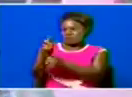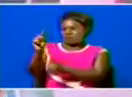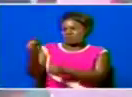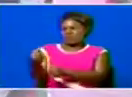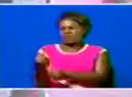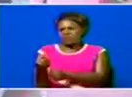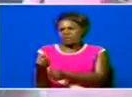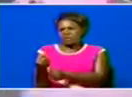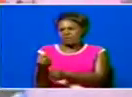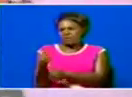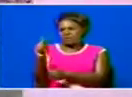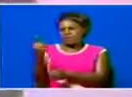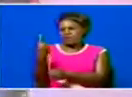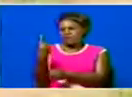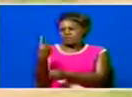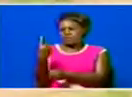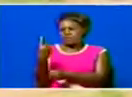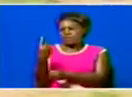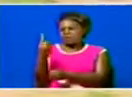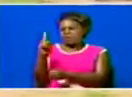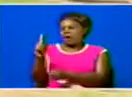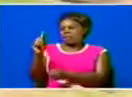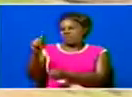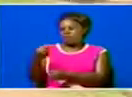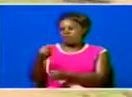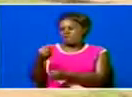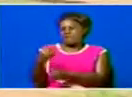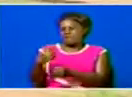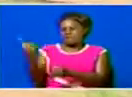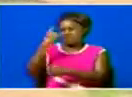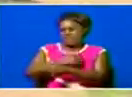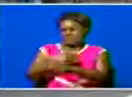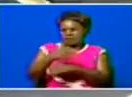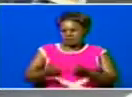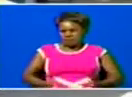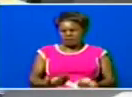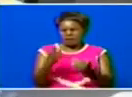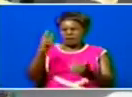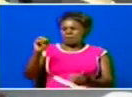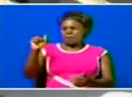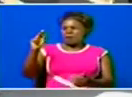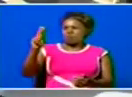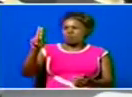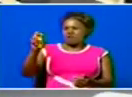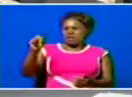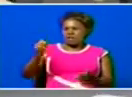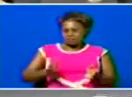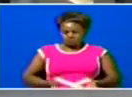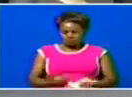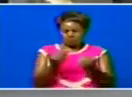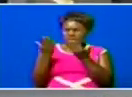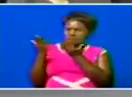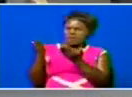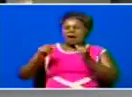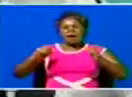Kenya shillings in the first 1,000 days after delivery. And in Makueni County, mothers delivering there